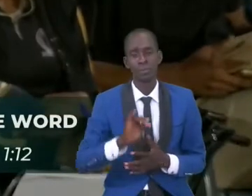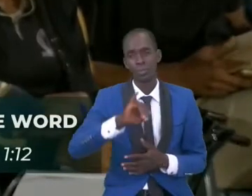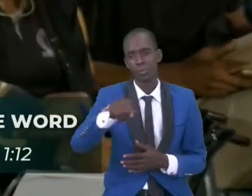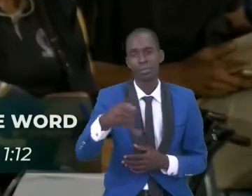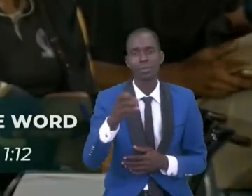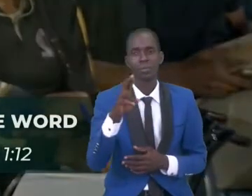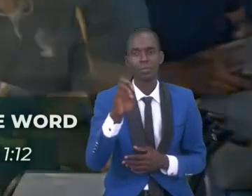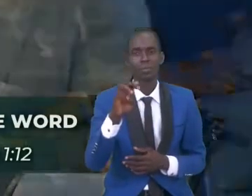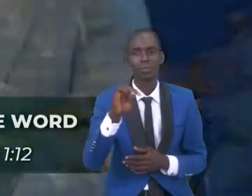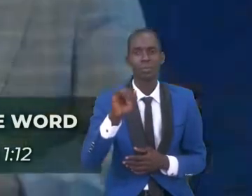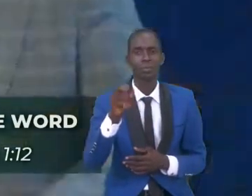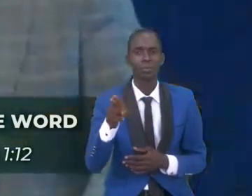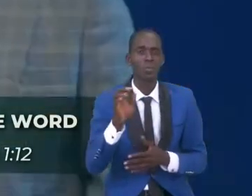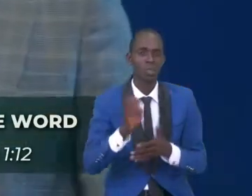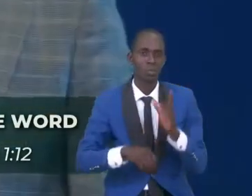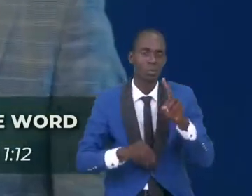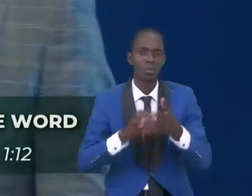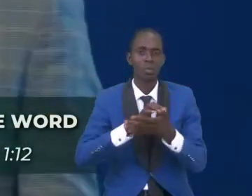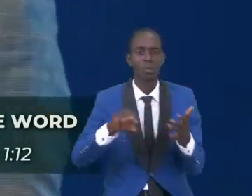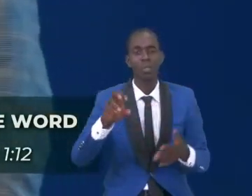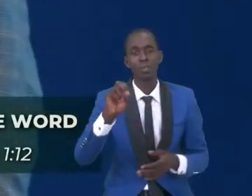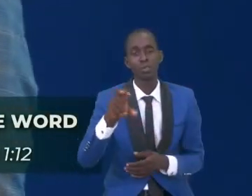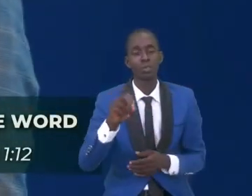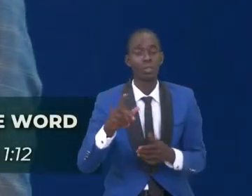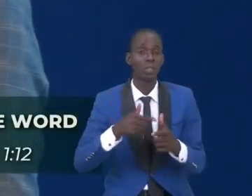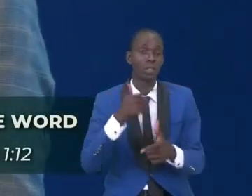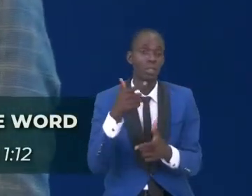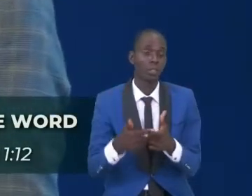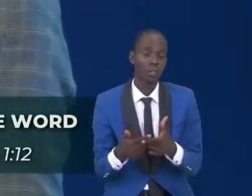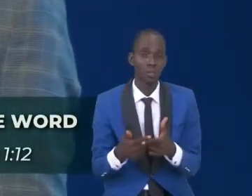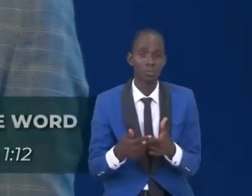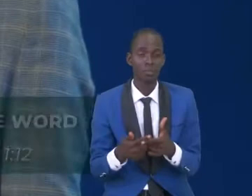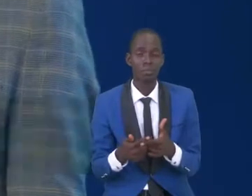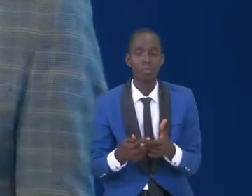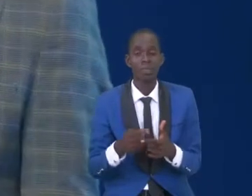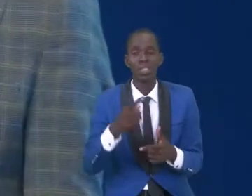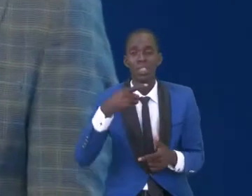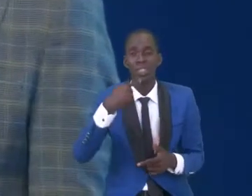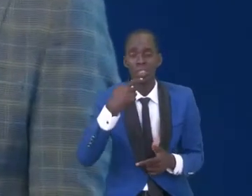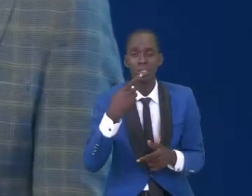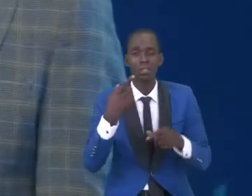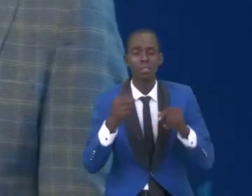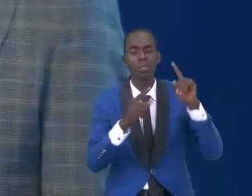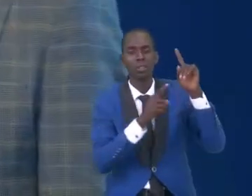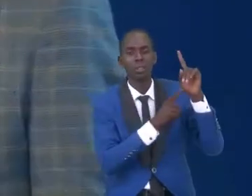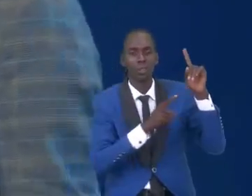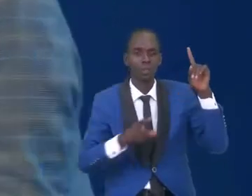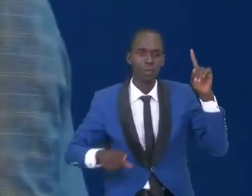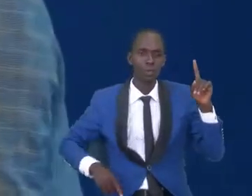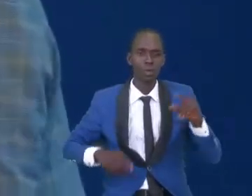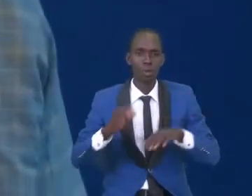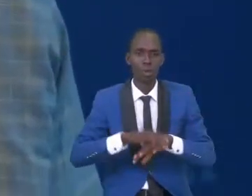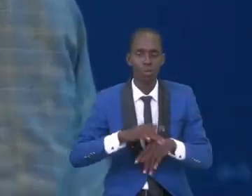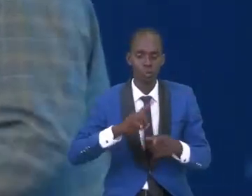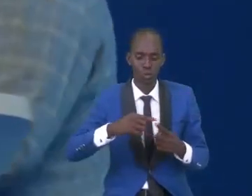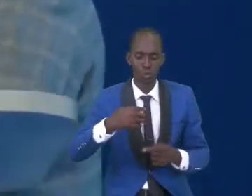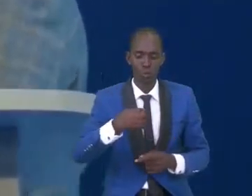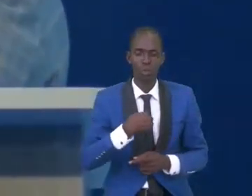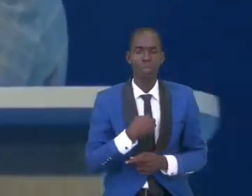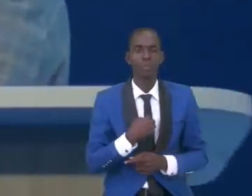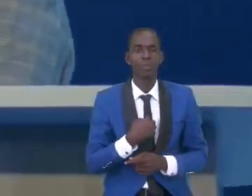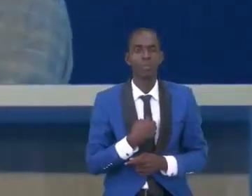Jeremiah 1, verse 12. Then said the Lord unto me.